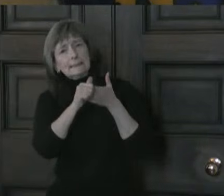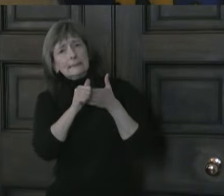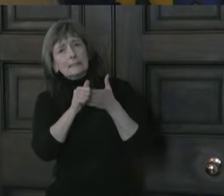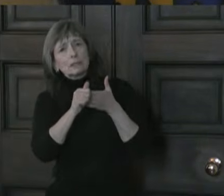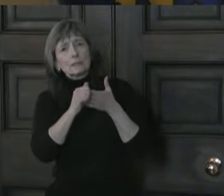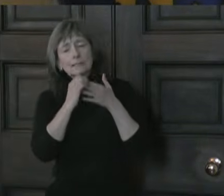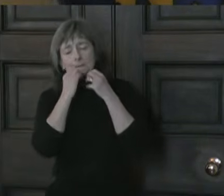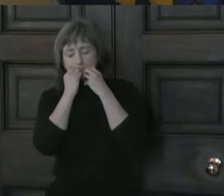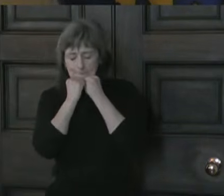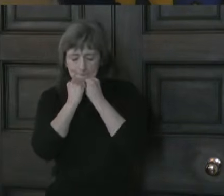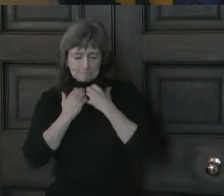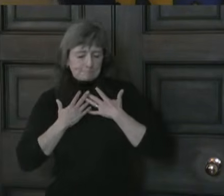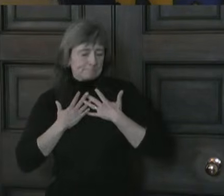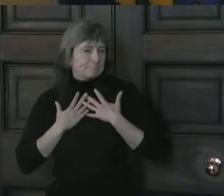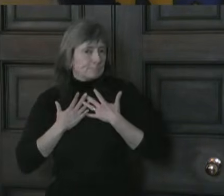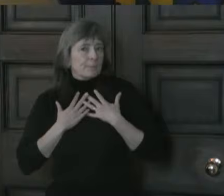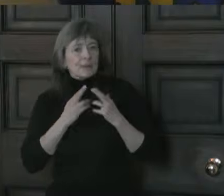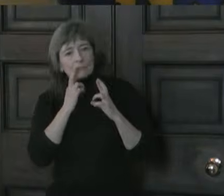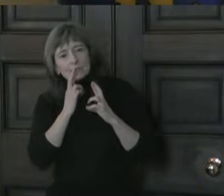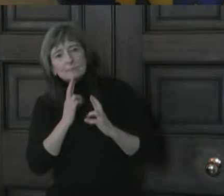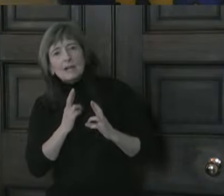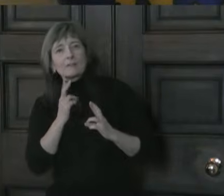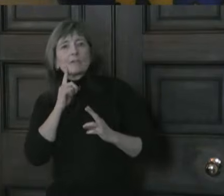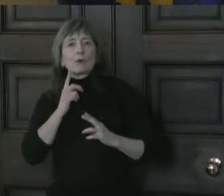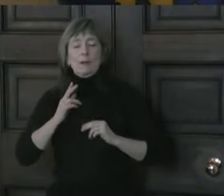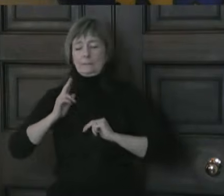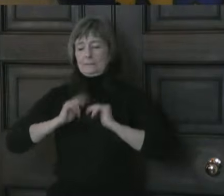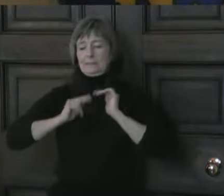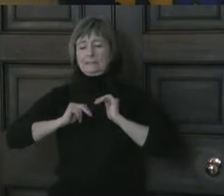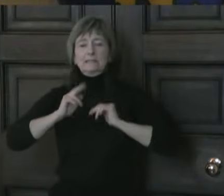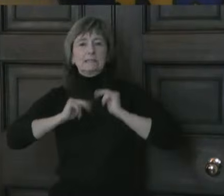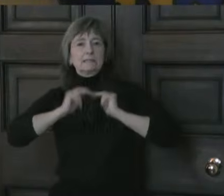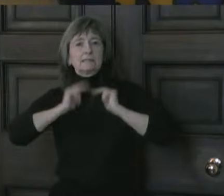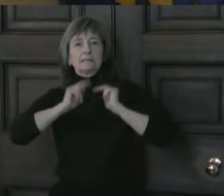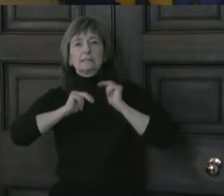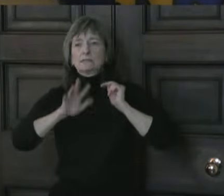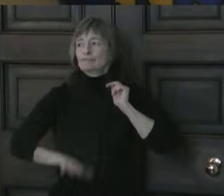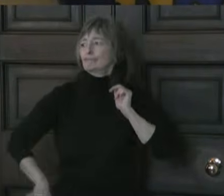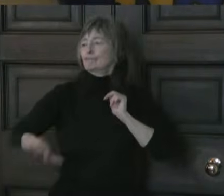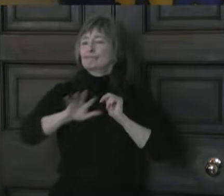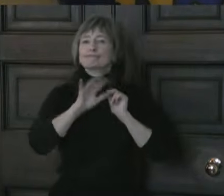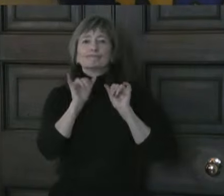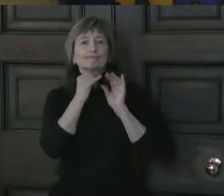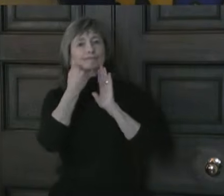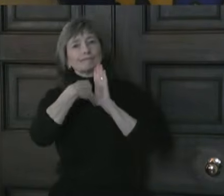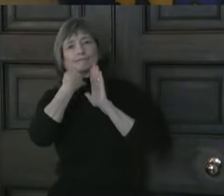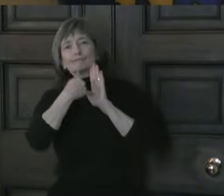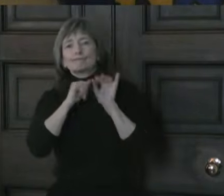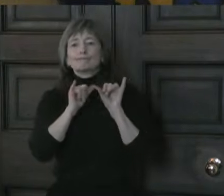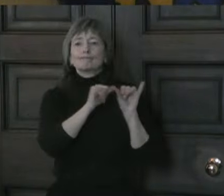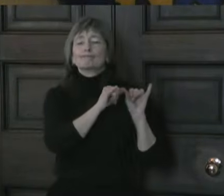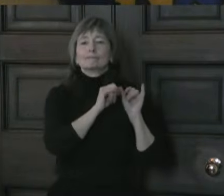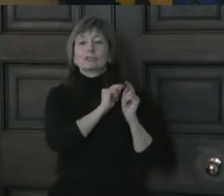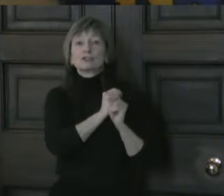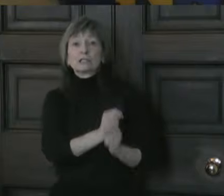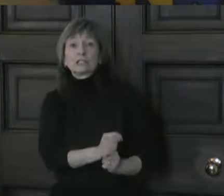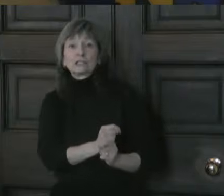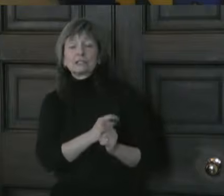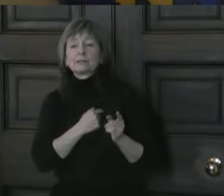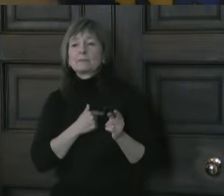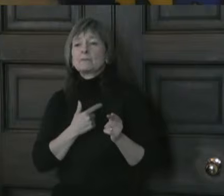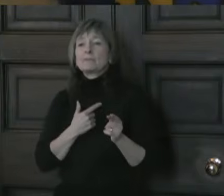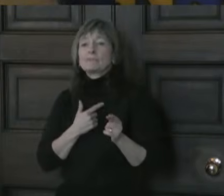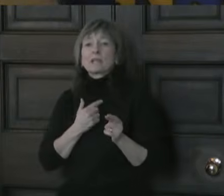respect and care for the province's built heritage and architectural traditions, fostered by centuries